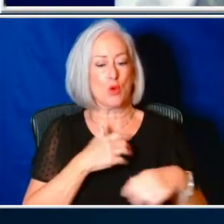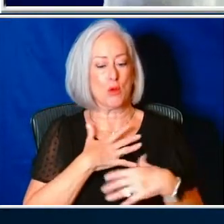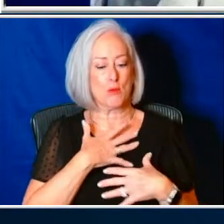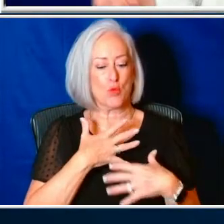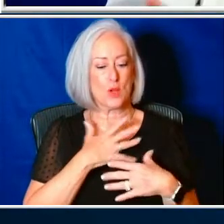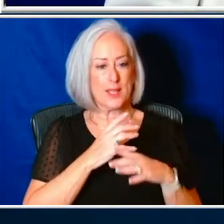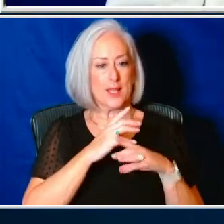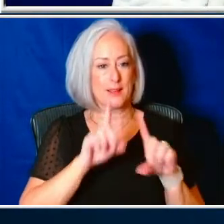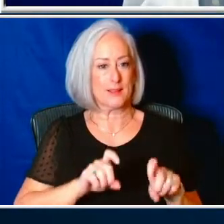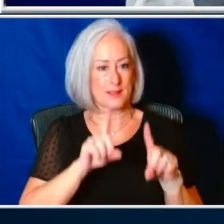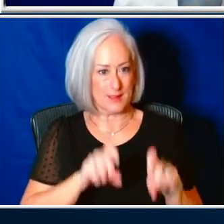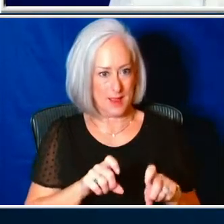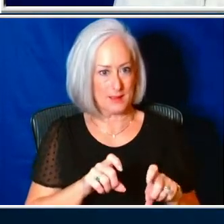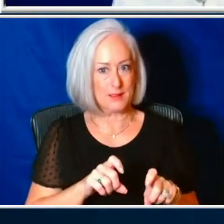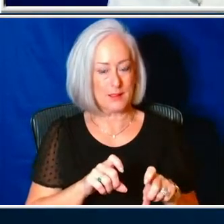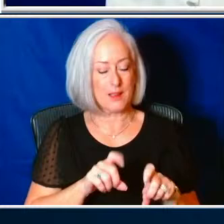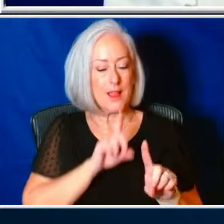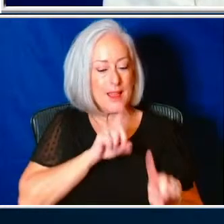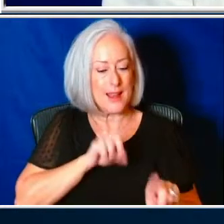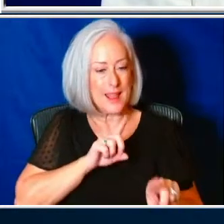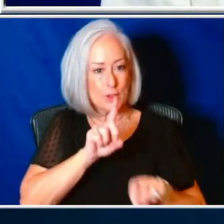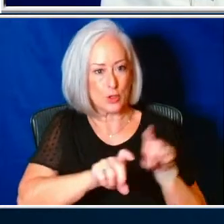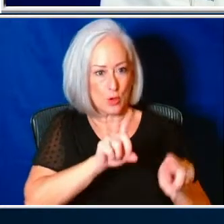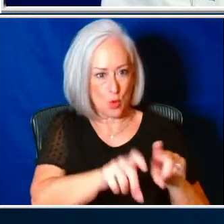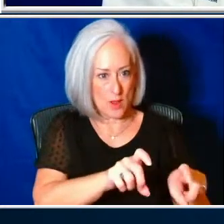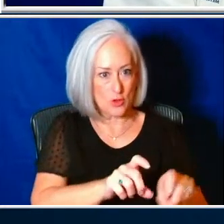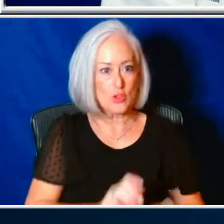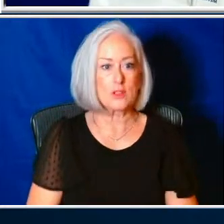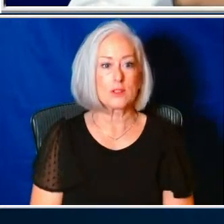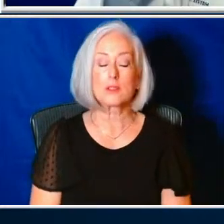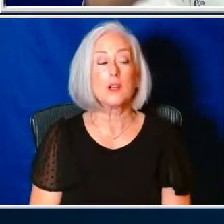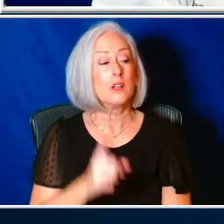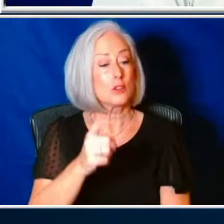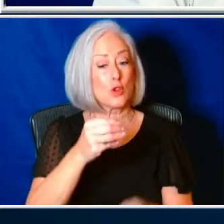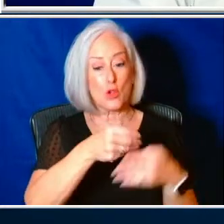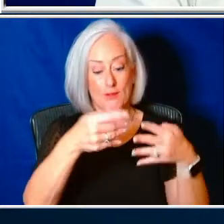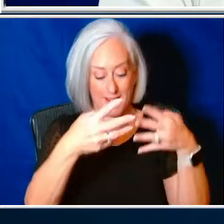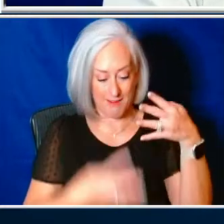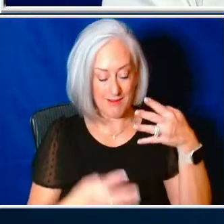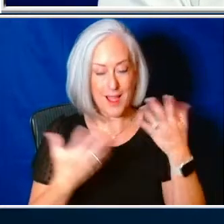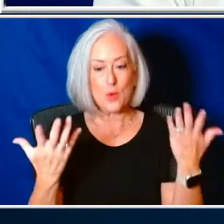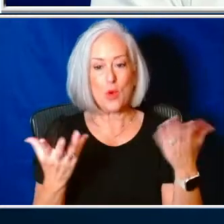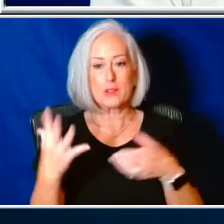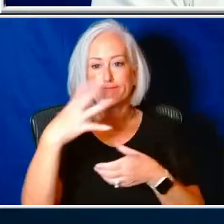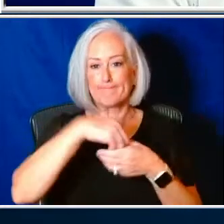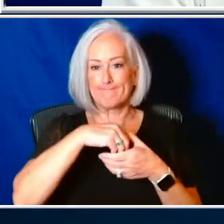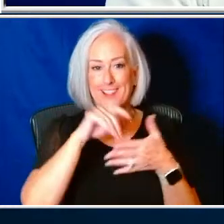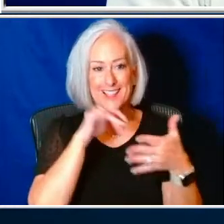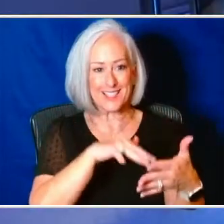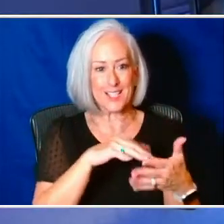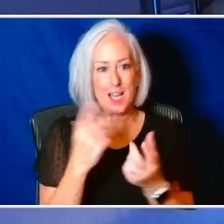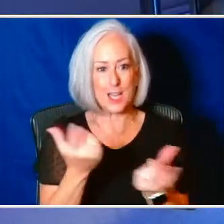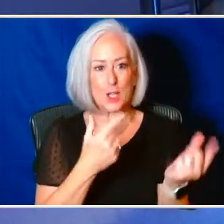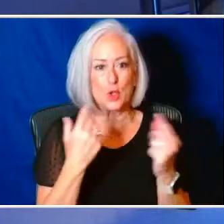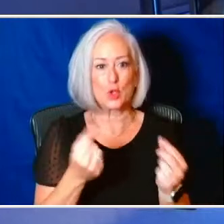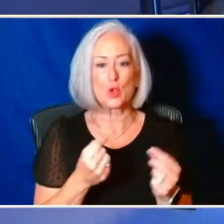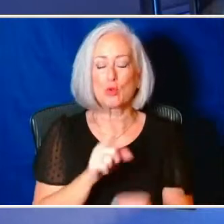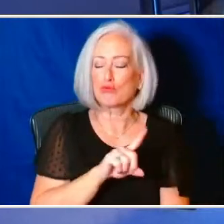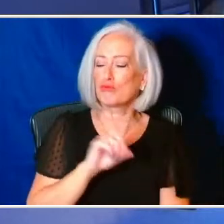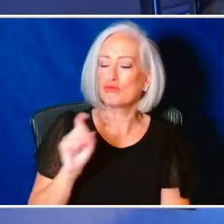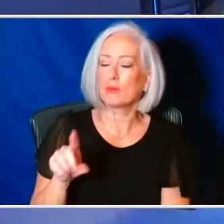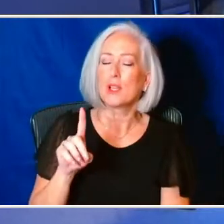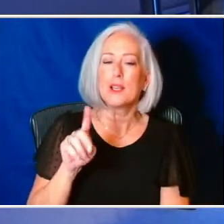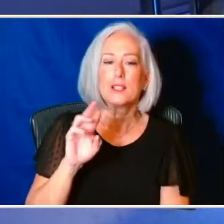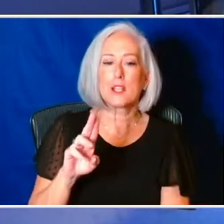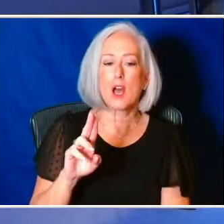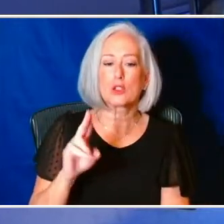this participant, and it's you've outlined for us what it was like to go into this study and what you're going to have to do. Dr. Wong, what do you hope to gather from that?